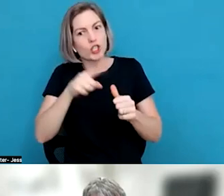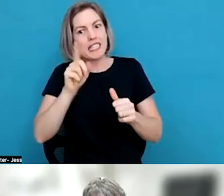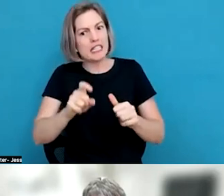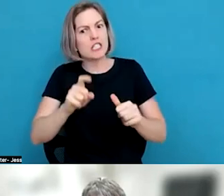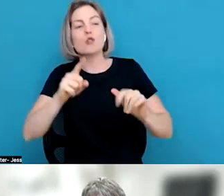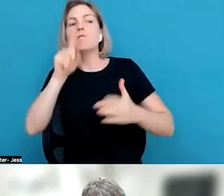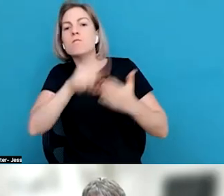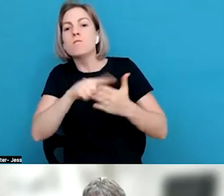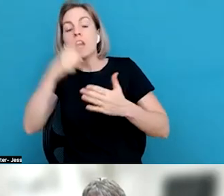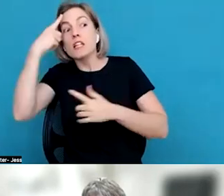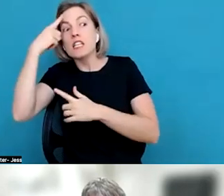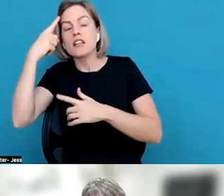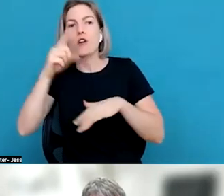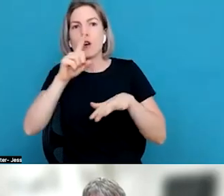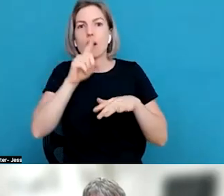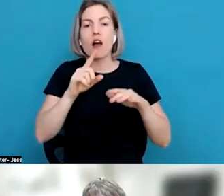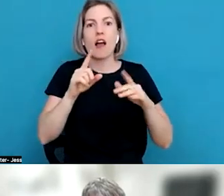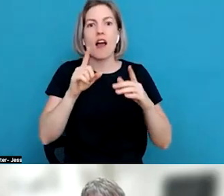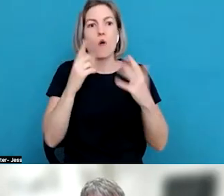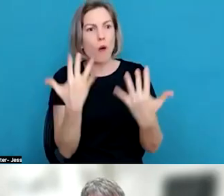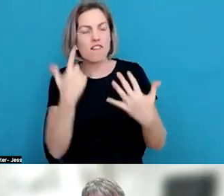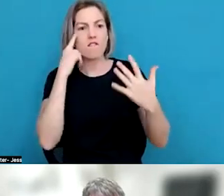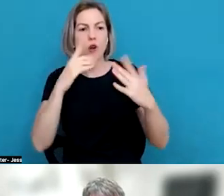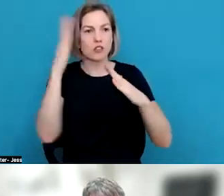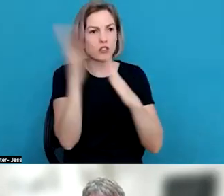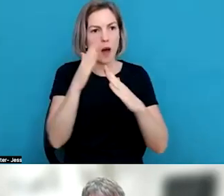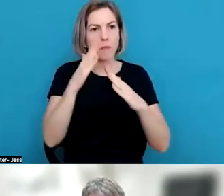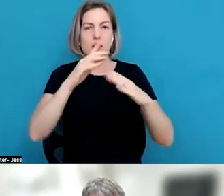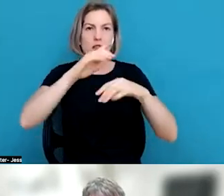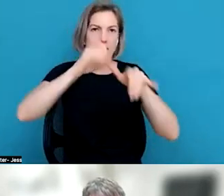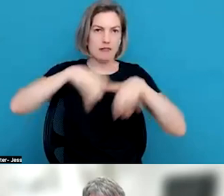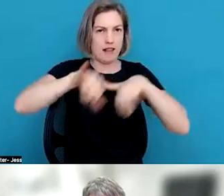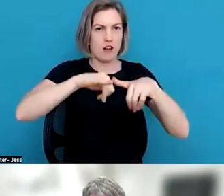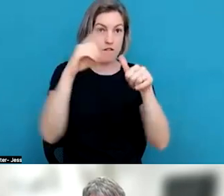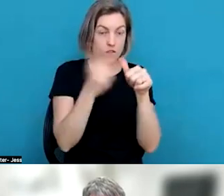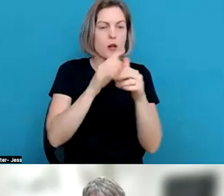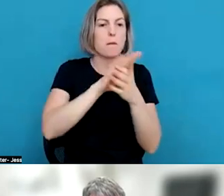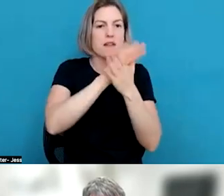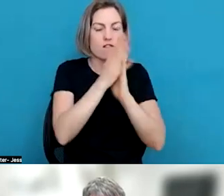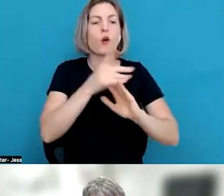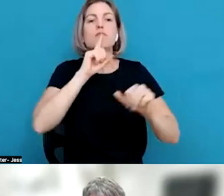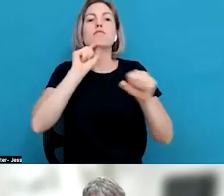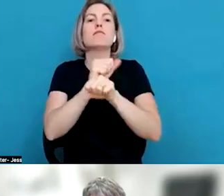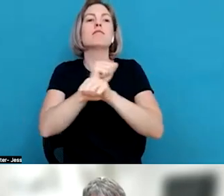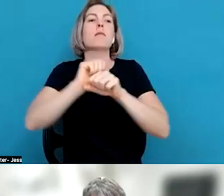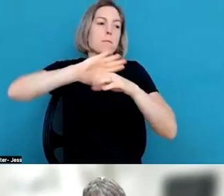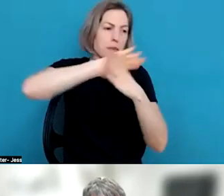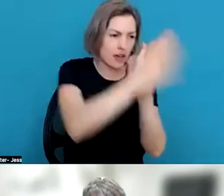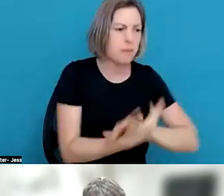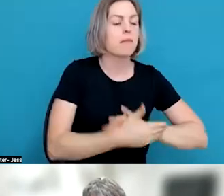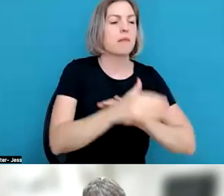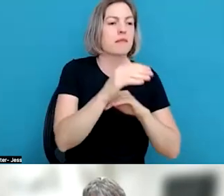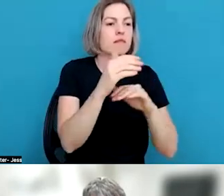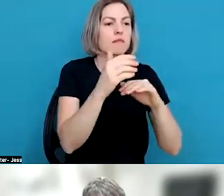and a very rigorous evidence standard before that switch is flipped. Because you're absolutely right that